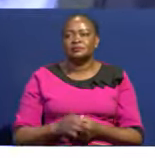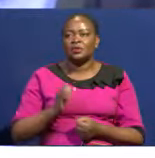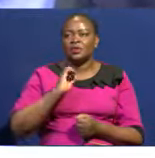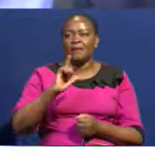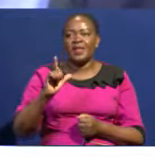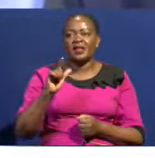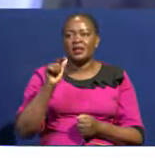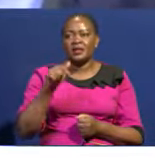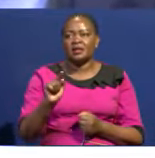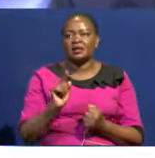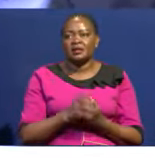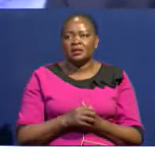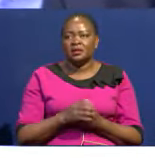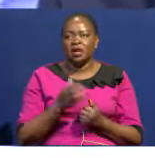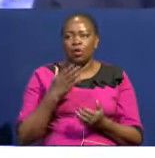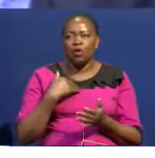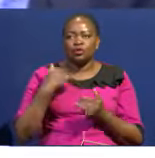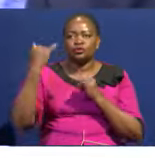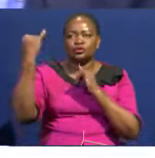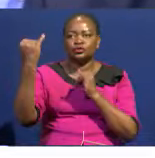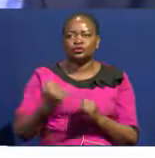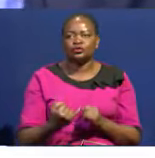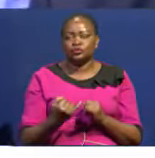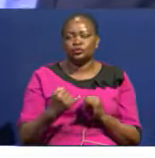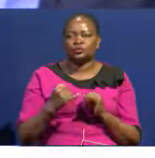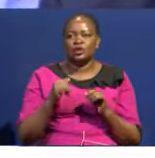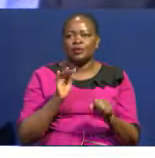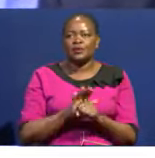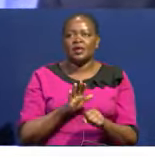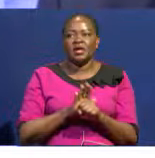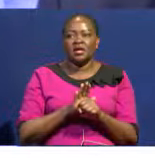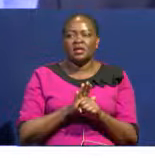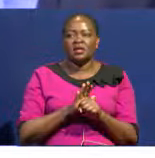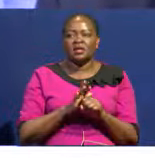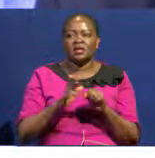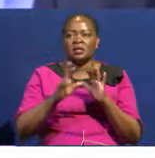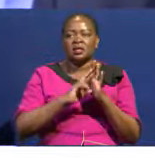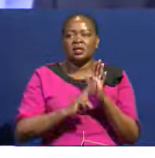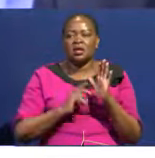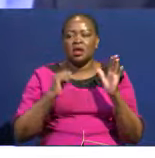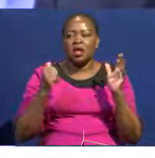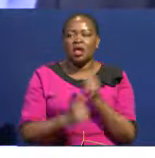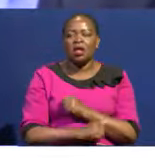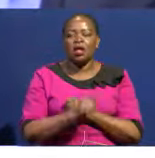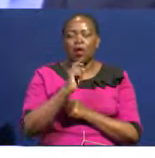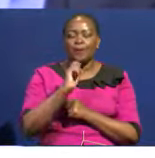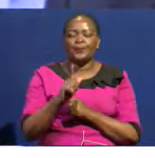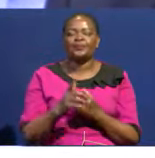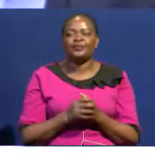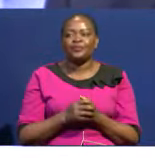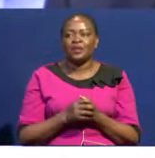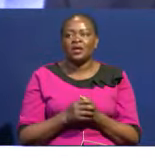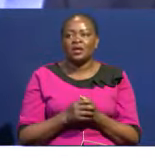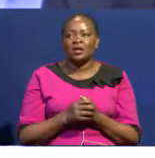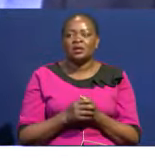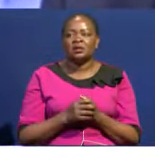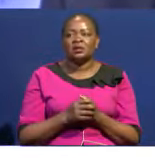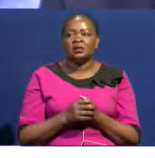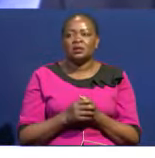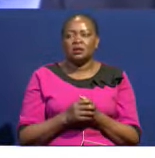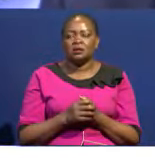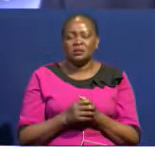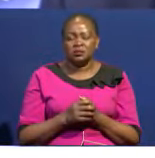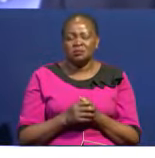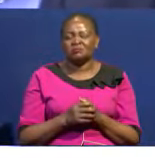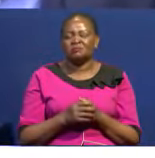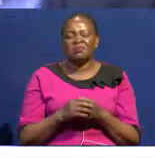itself seeks to introduce several religions under one bill. And this is